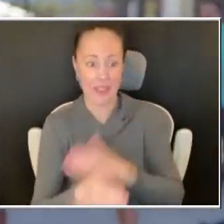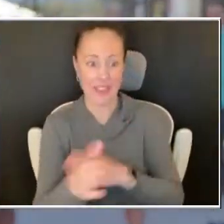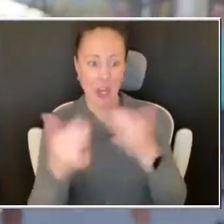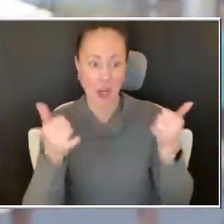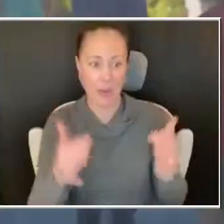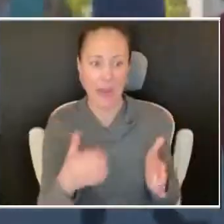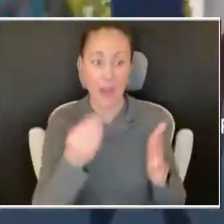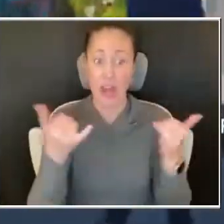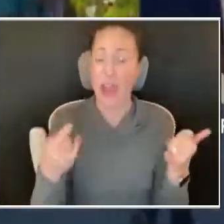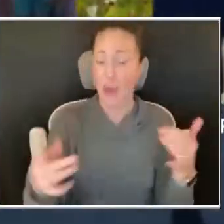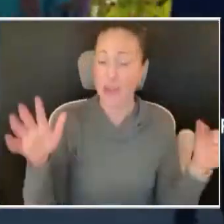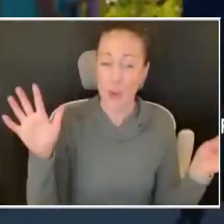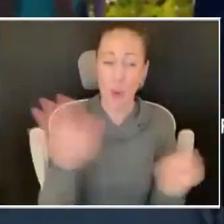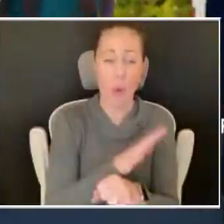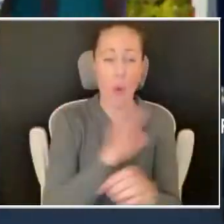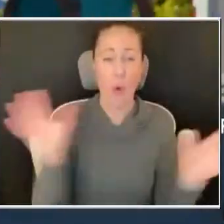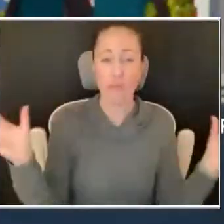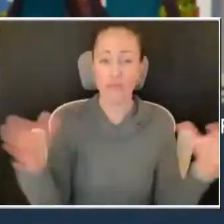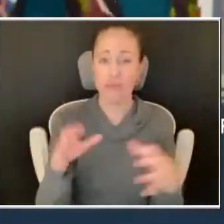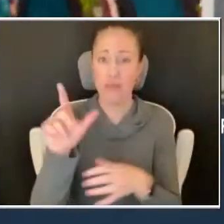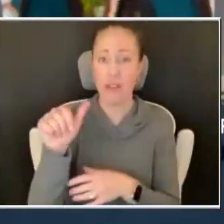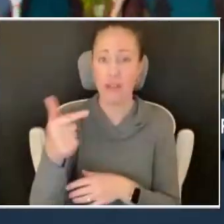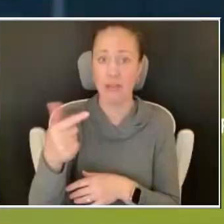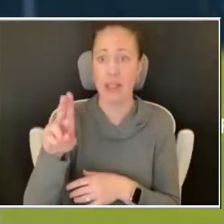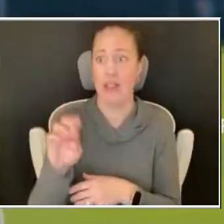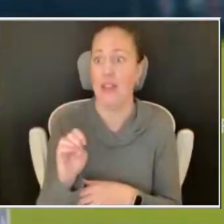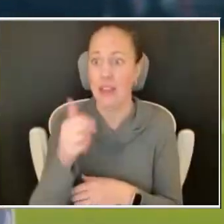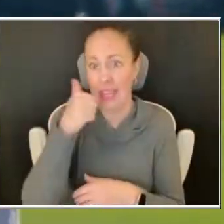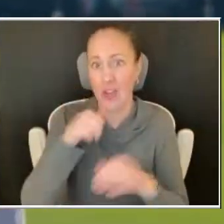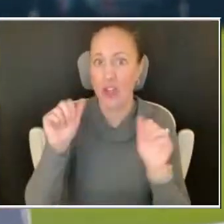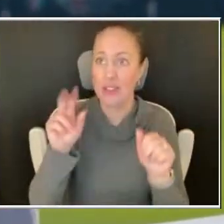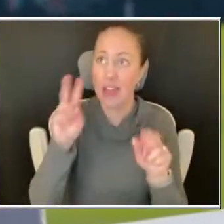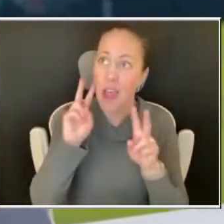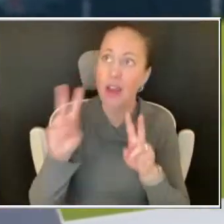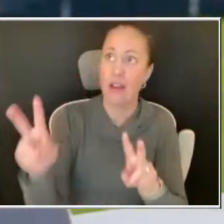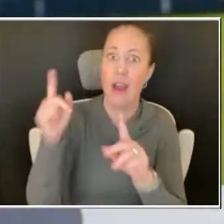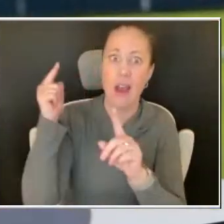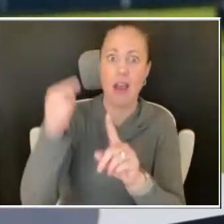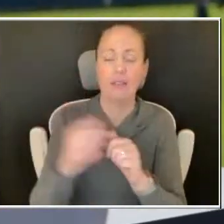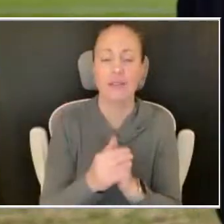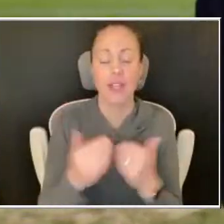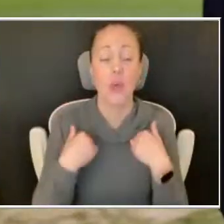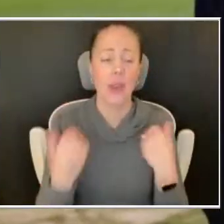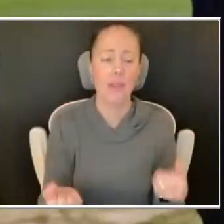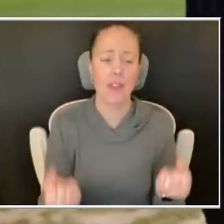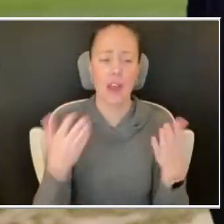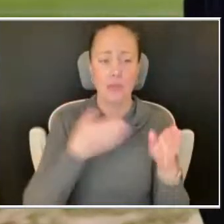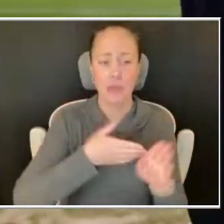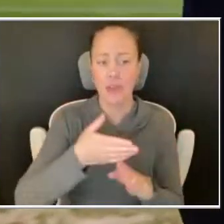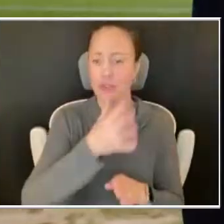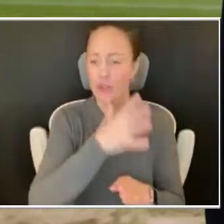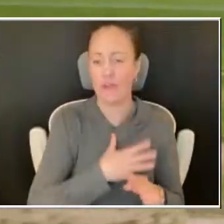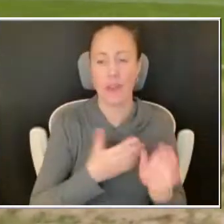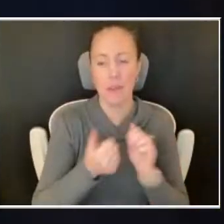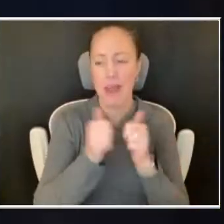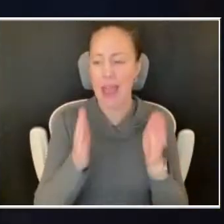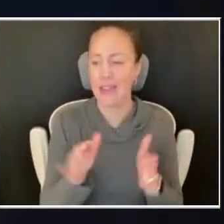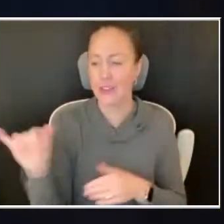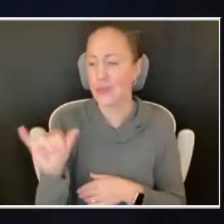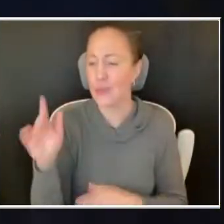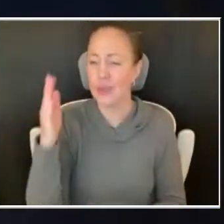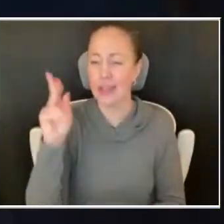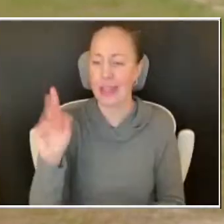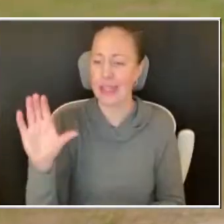entire league that girls can look at and strive for. Not only that, we have a lot of professional, female athletes, especially in the KC